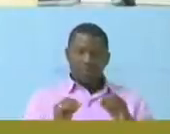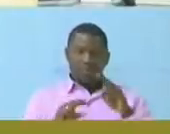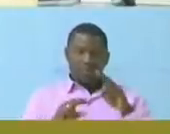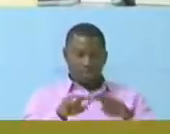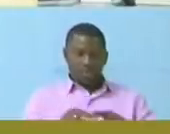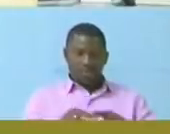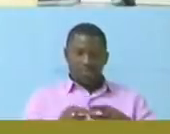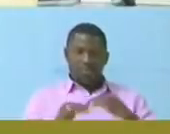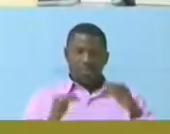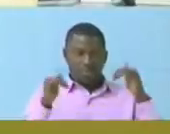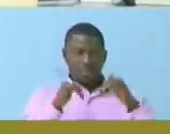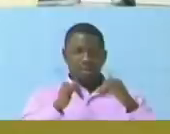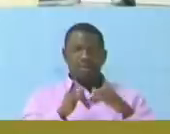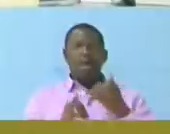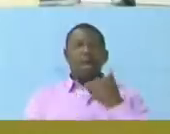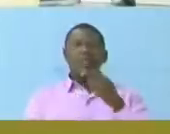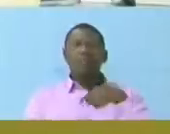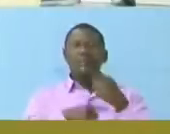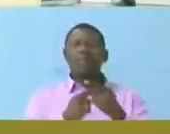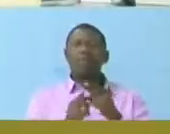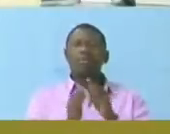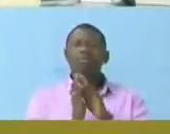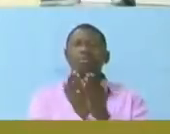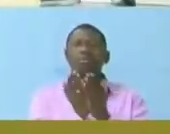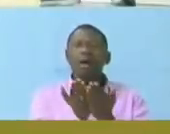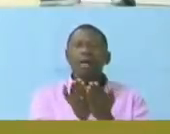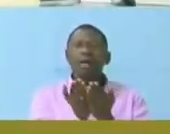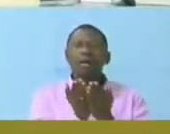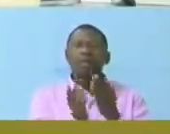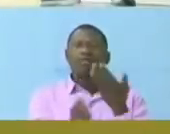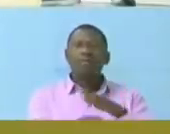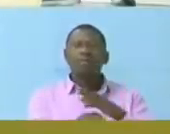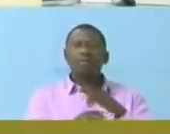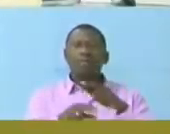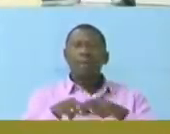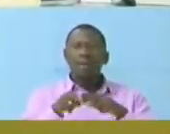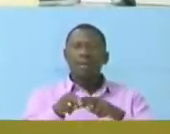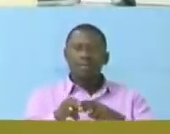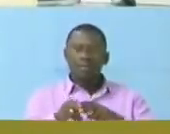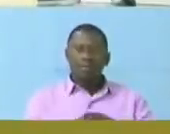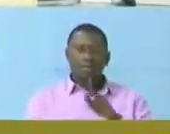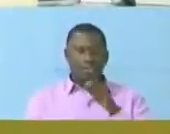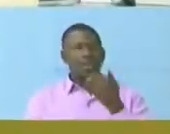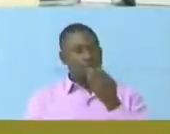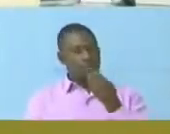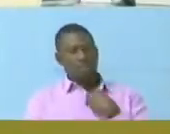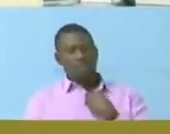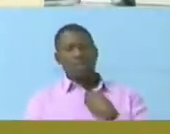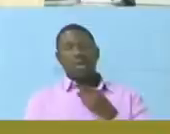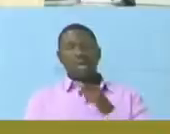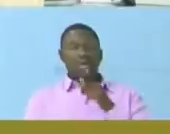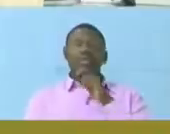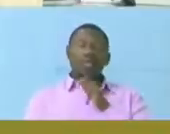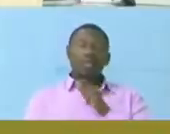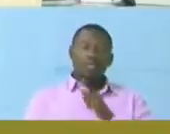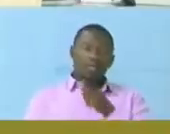the diary. And he said, sir, this diary was requested by the Honorable Minister of Interior.